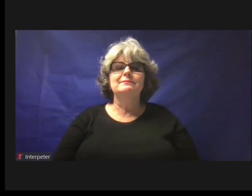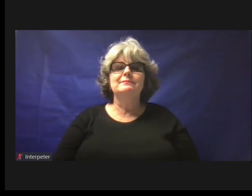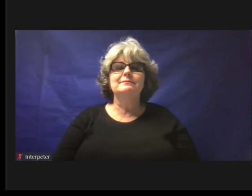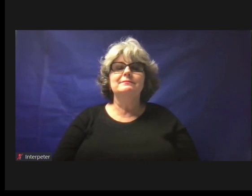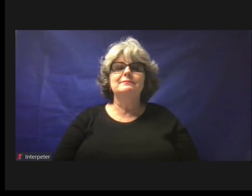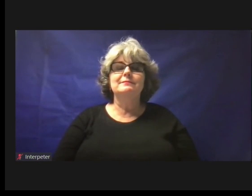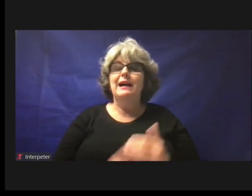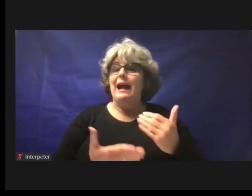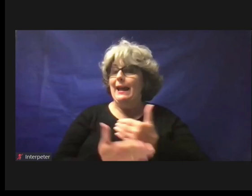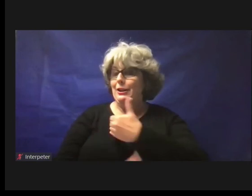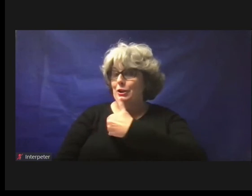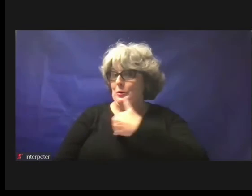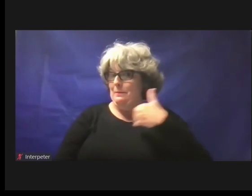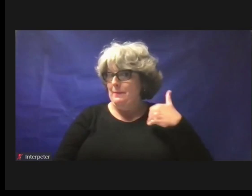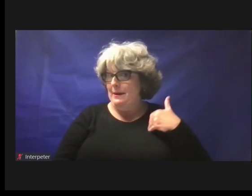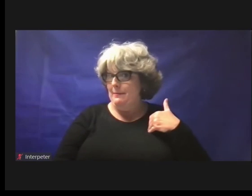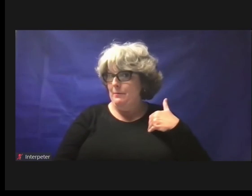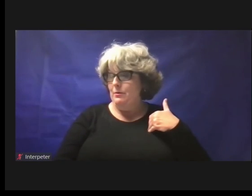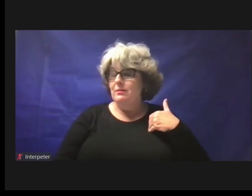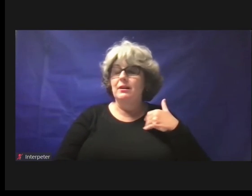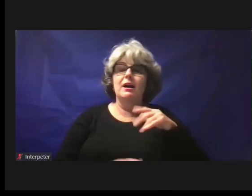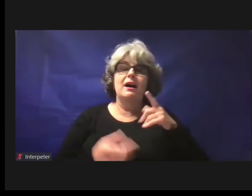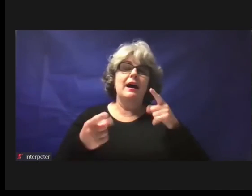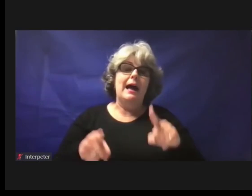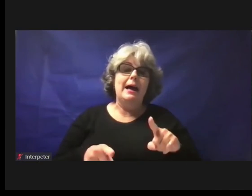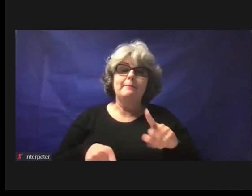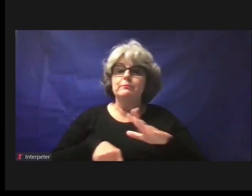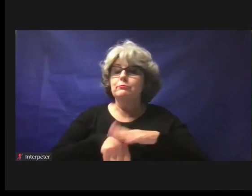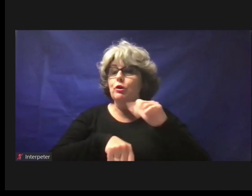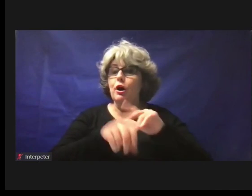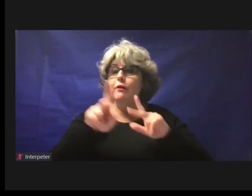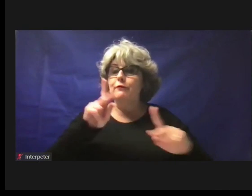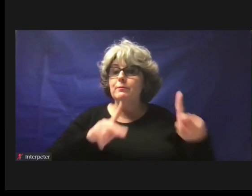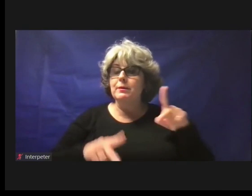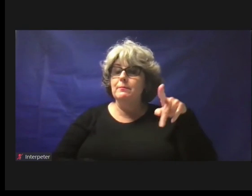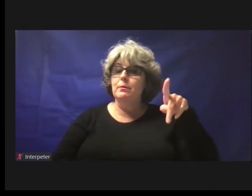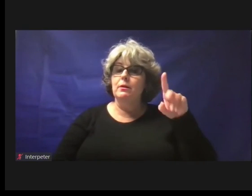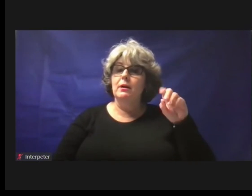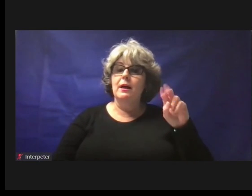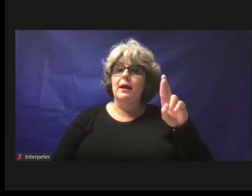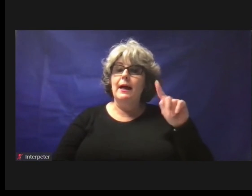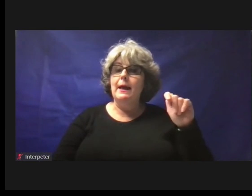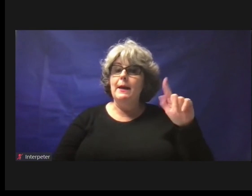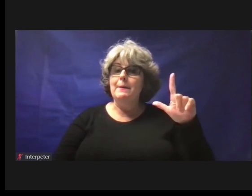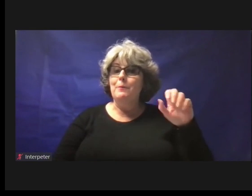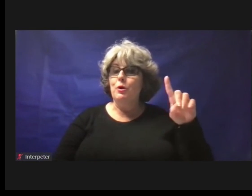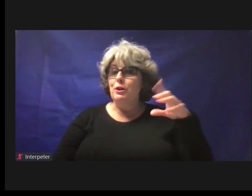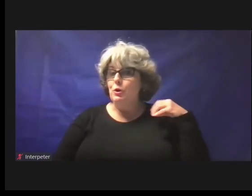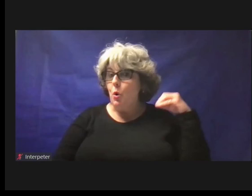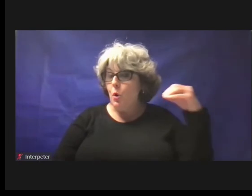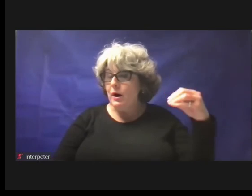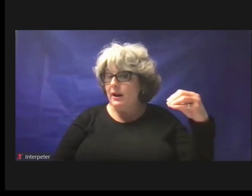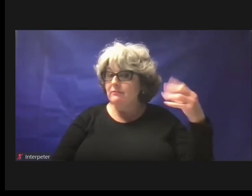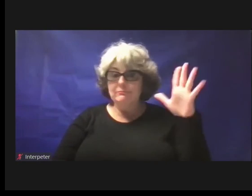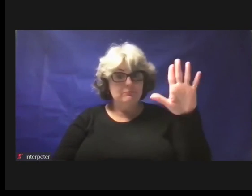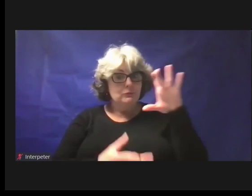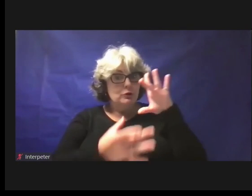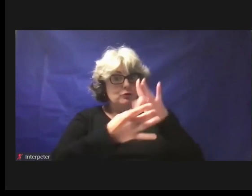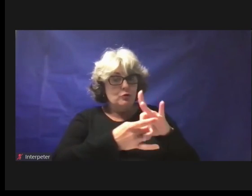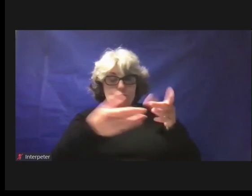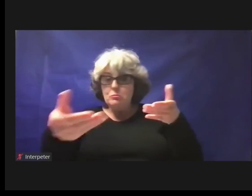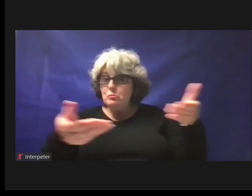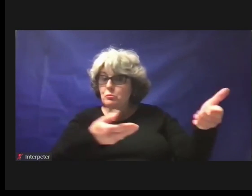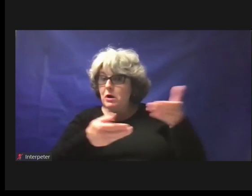we have a new member who put out a call for people in Portland, Oregon, to join an effort to